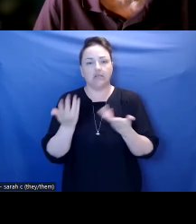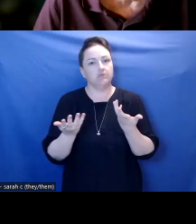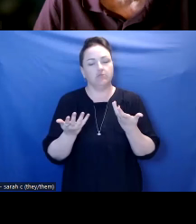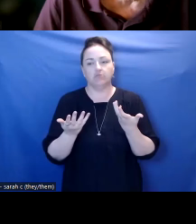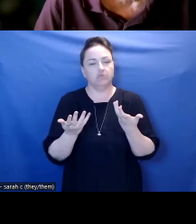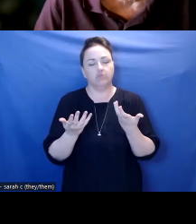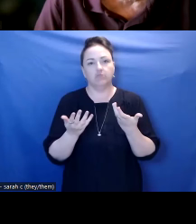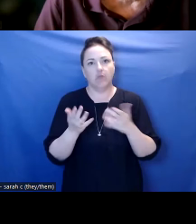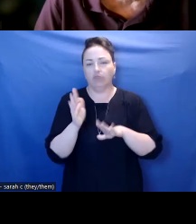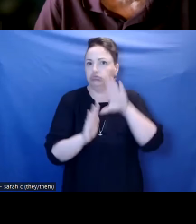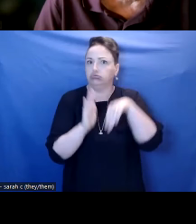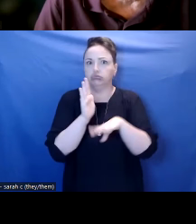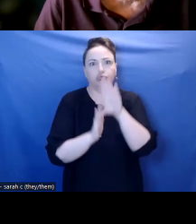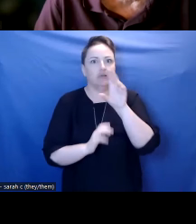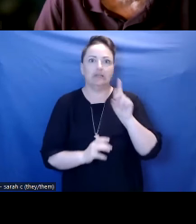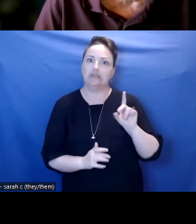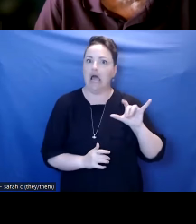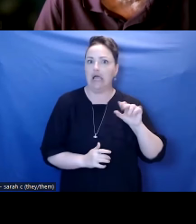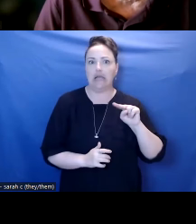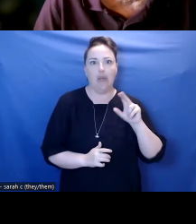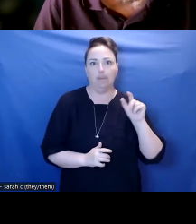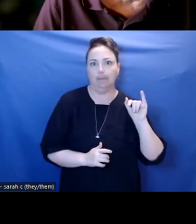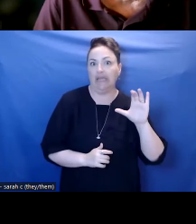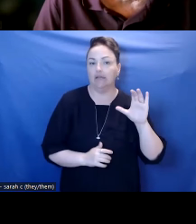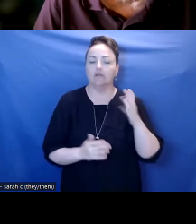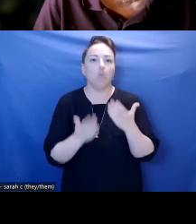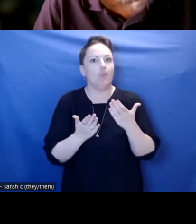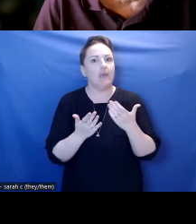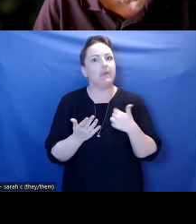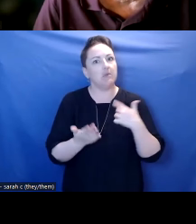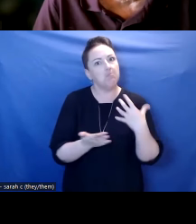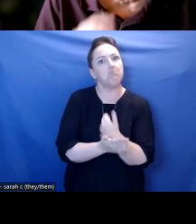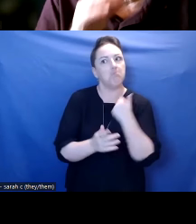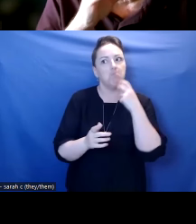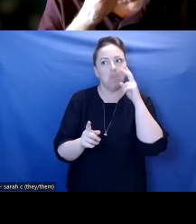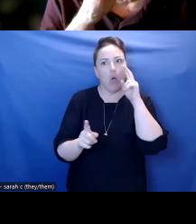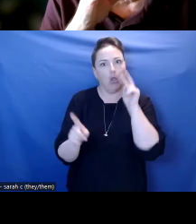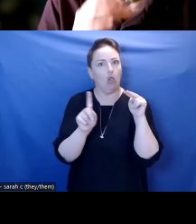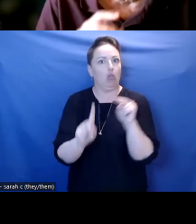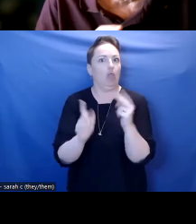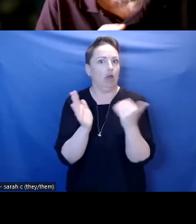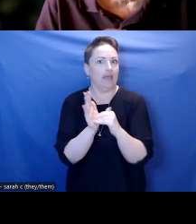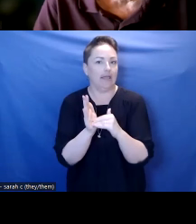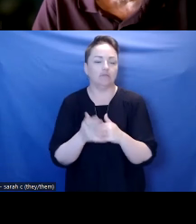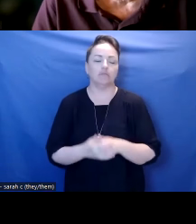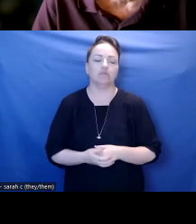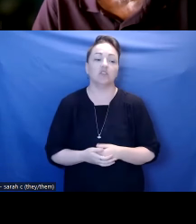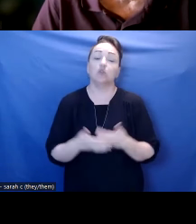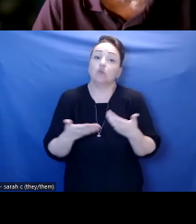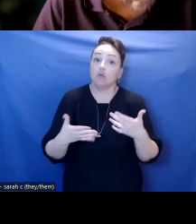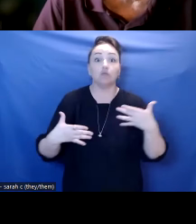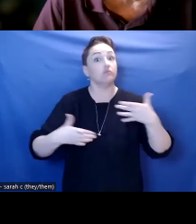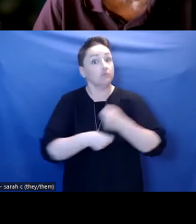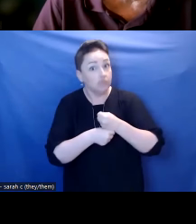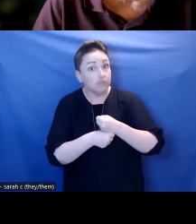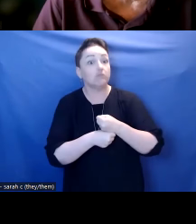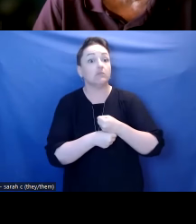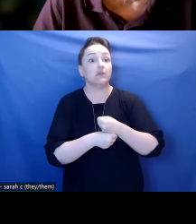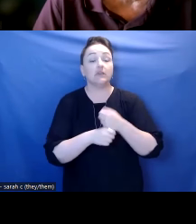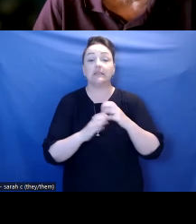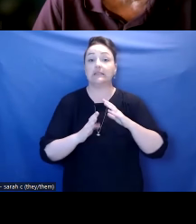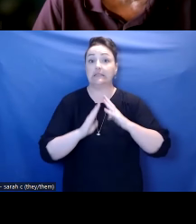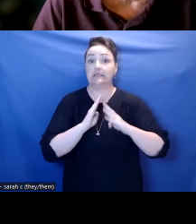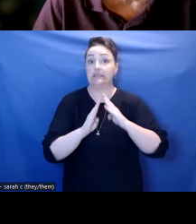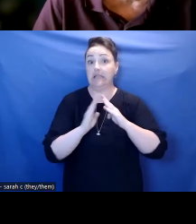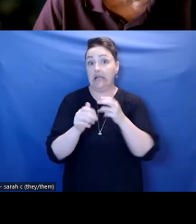will change. They might want to take another look at it. So to summarize, what the city's going to do are looking for opportunity sites.